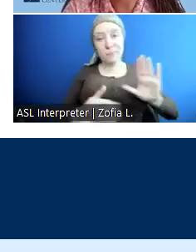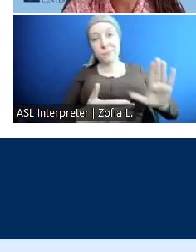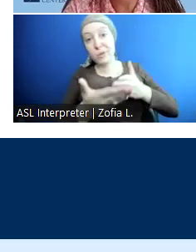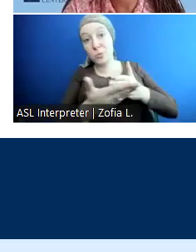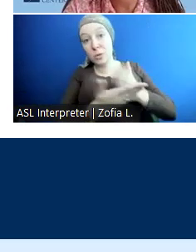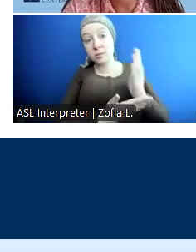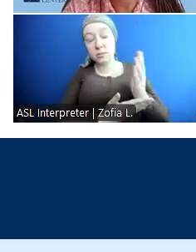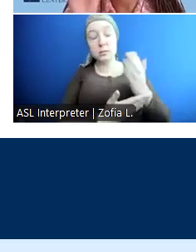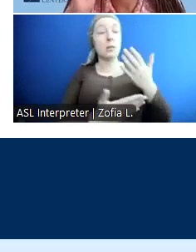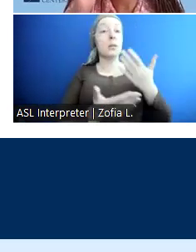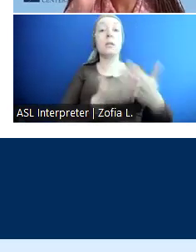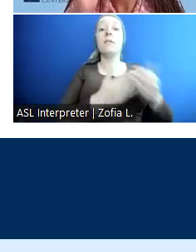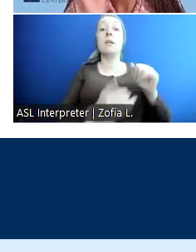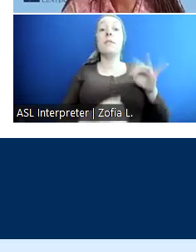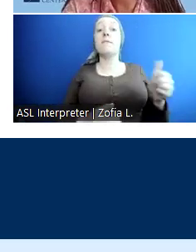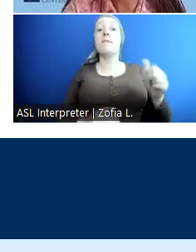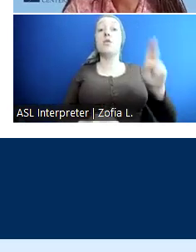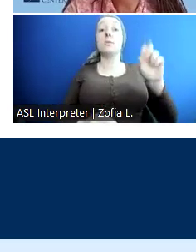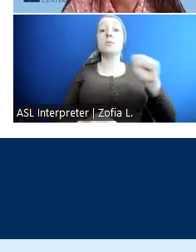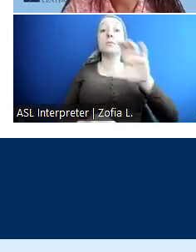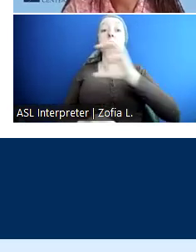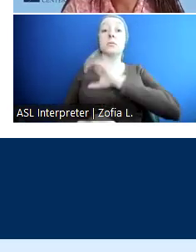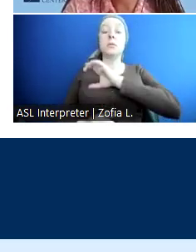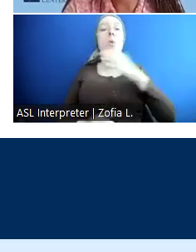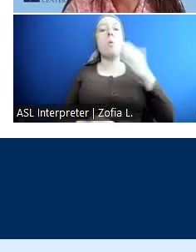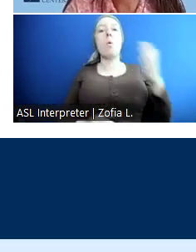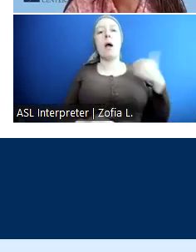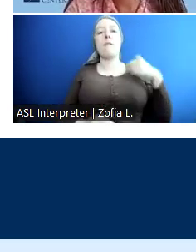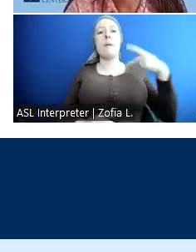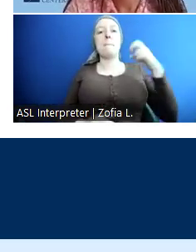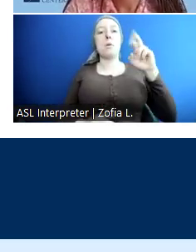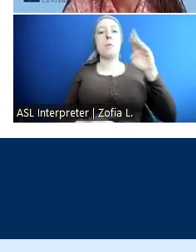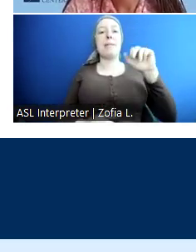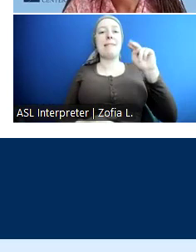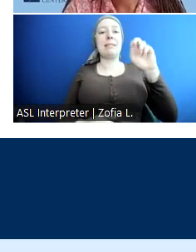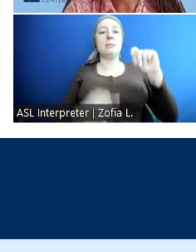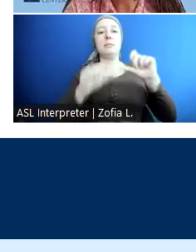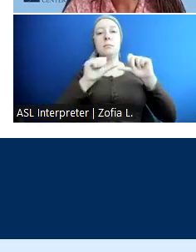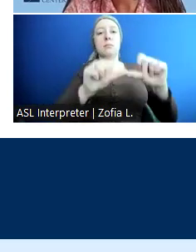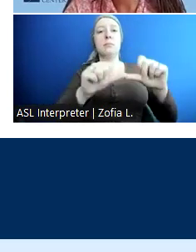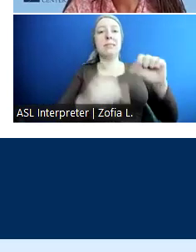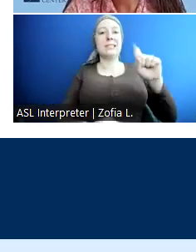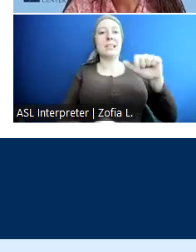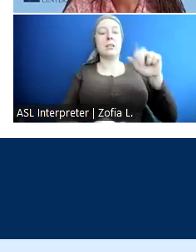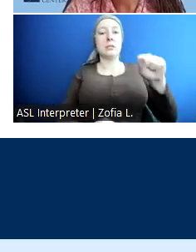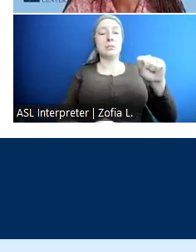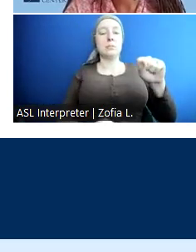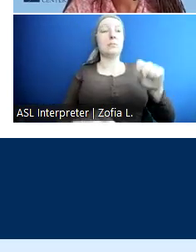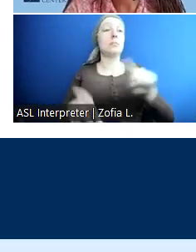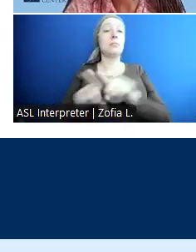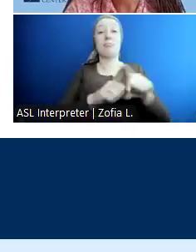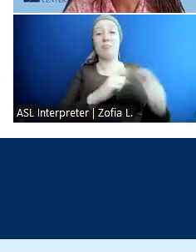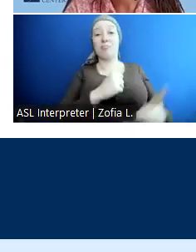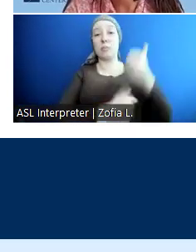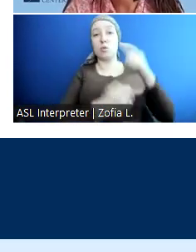even if they're a U.S. citizen or have permanent status. And there's also threats to, you know,